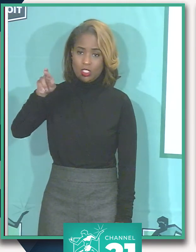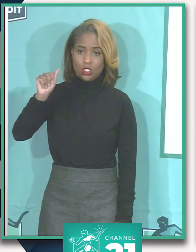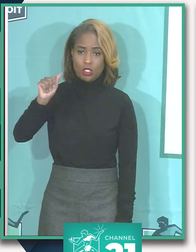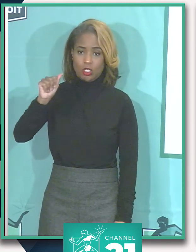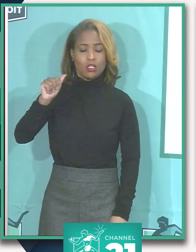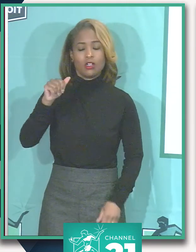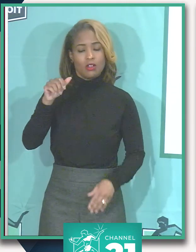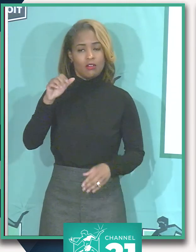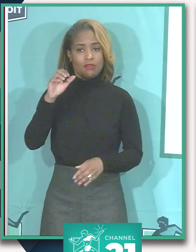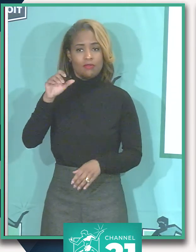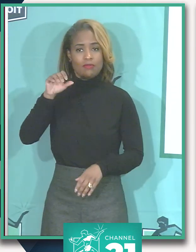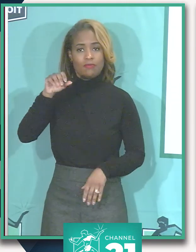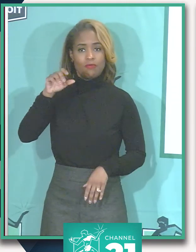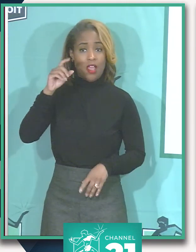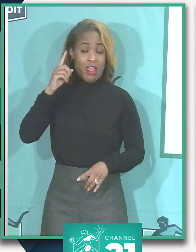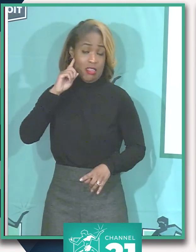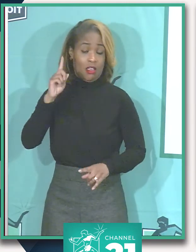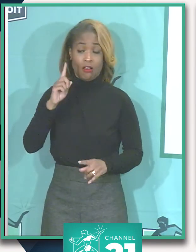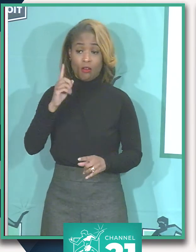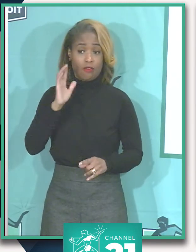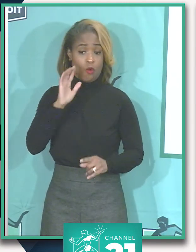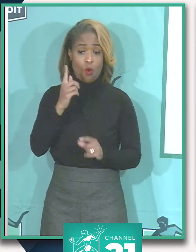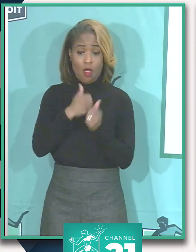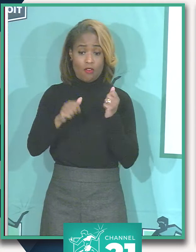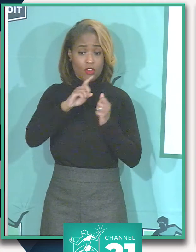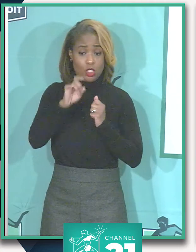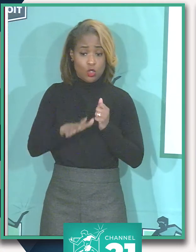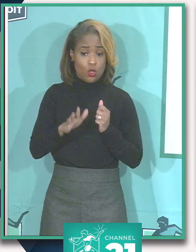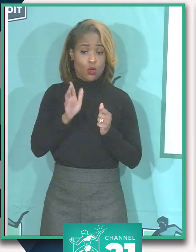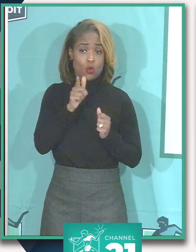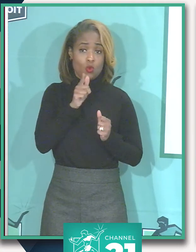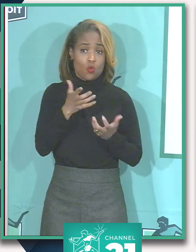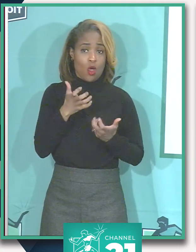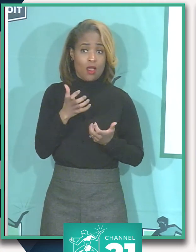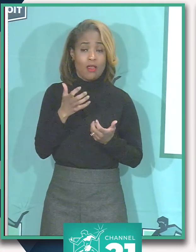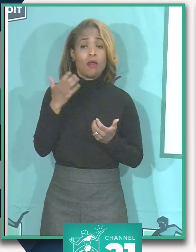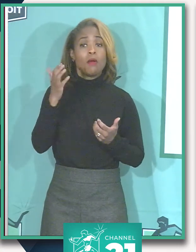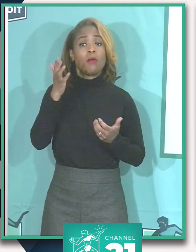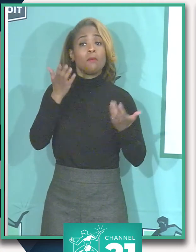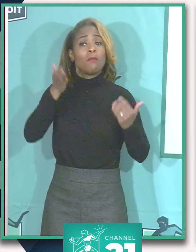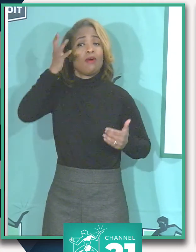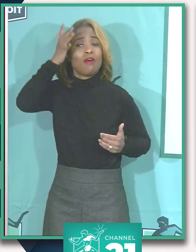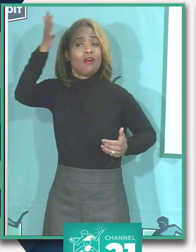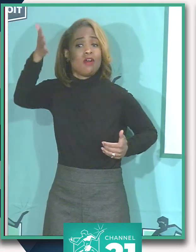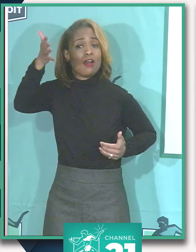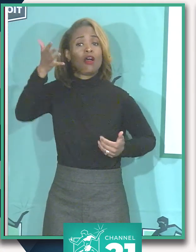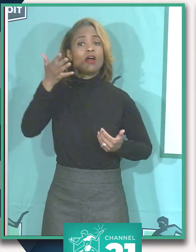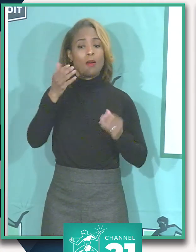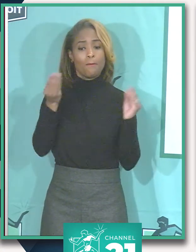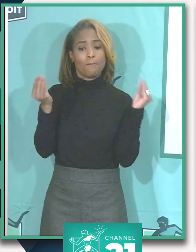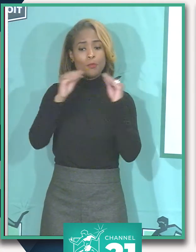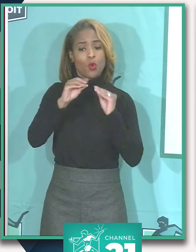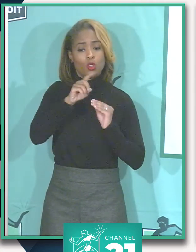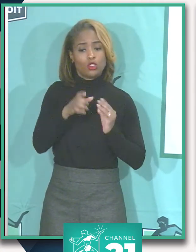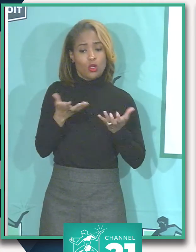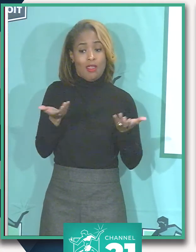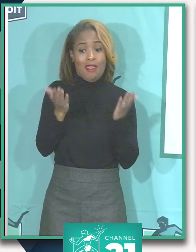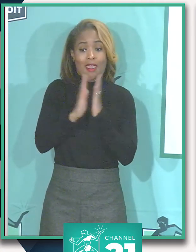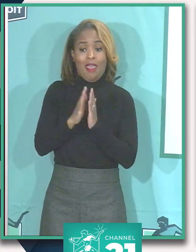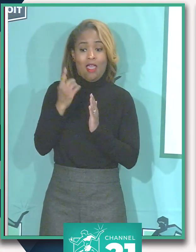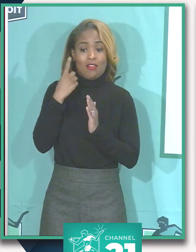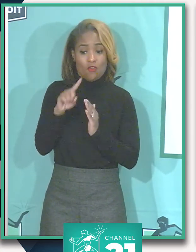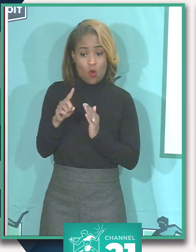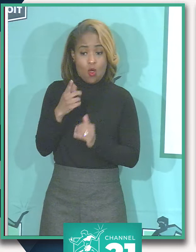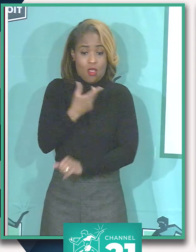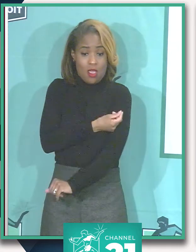Pfizer vaccine for every Detroiter who wants one. The day may come when we have more Detroiters asking for vaccines than we have Moderna